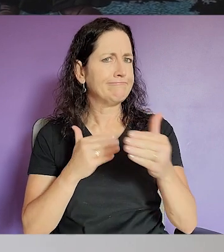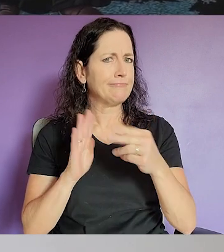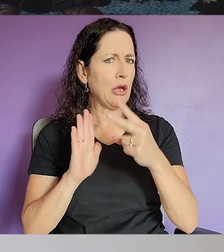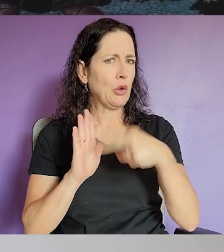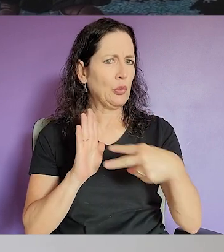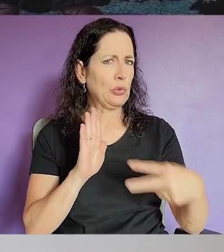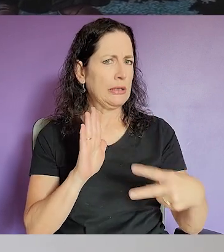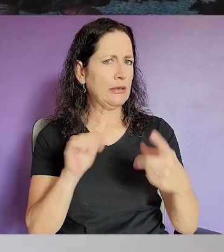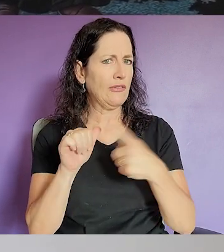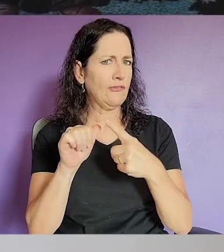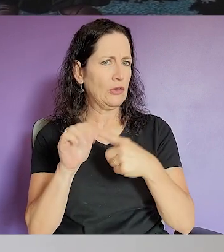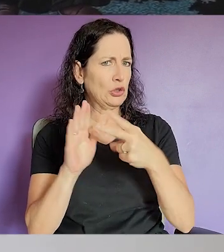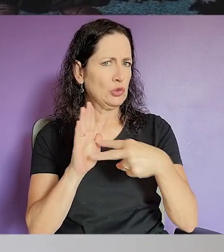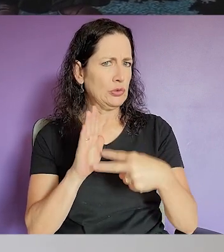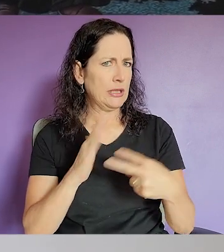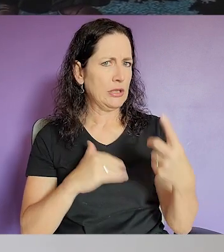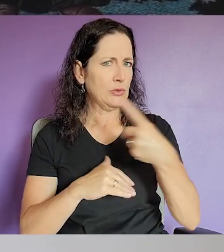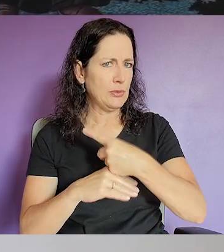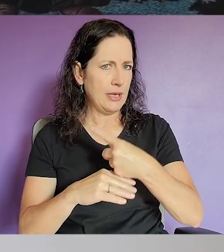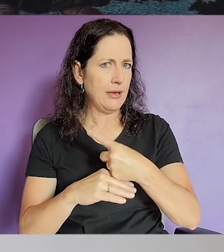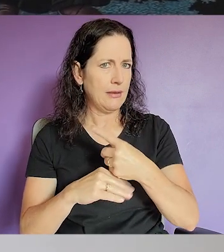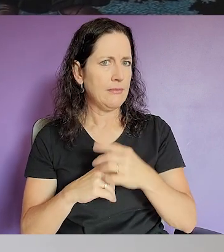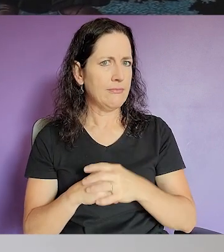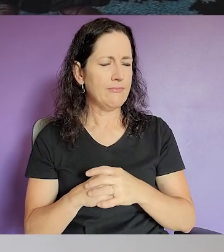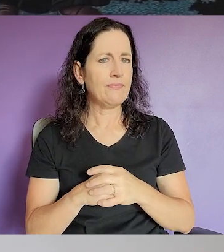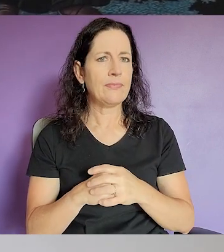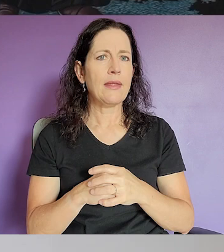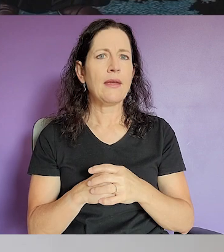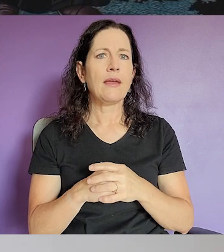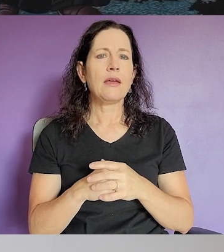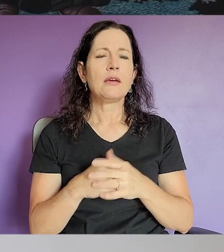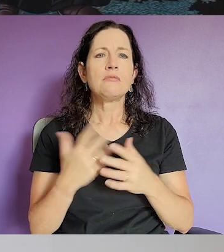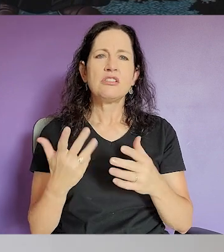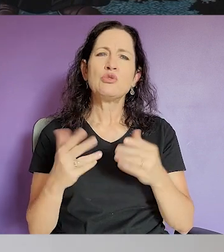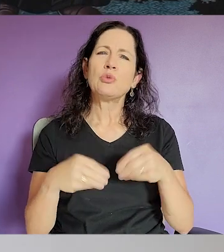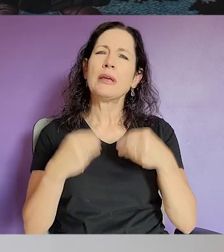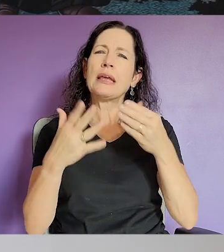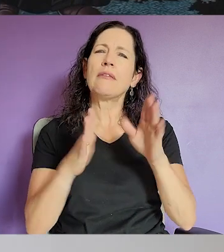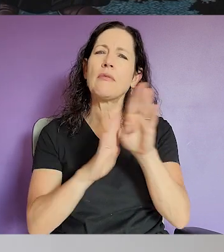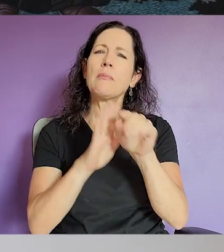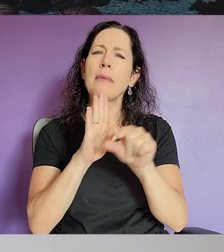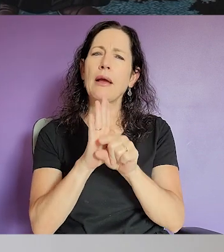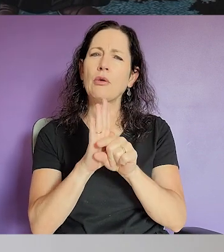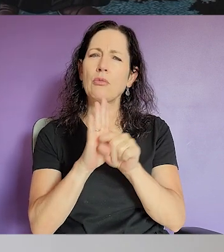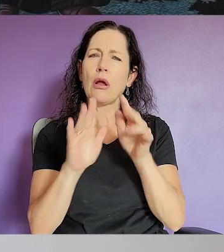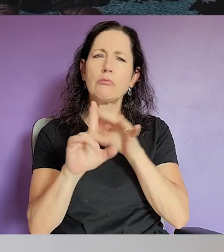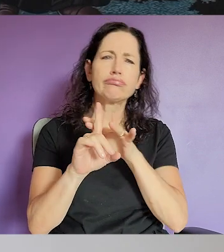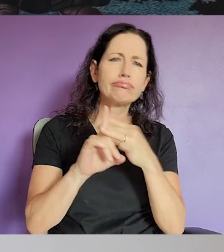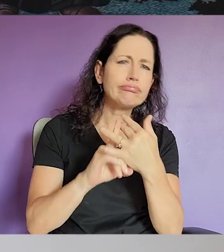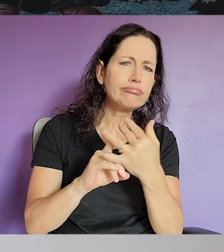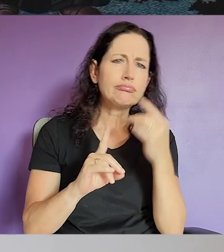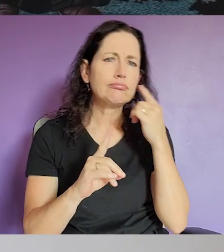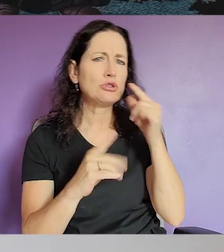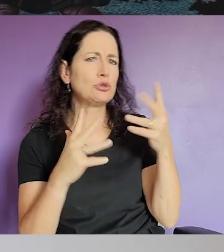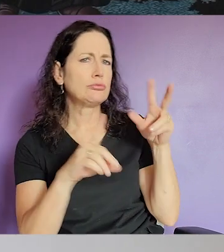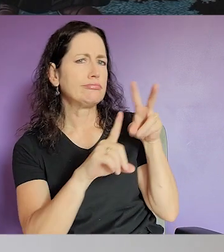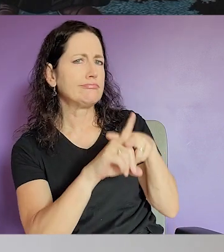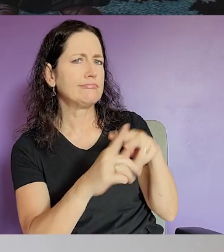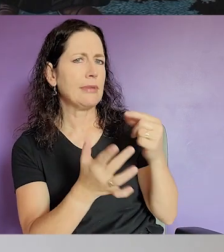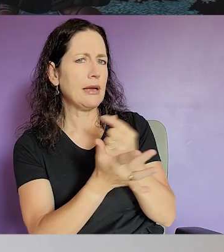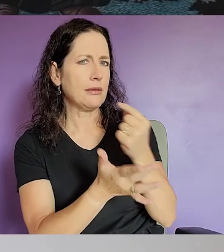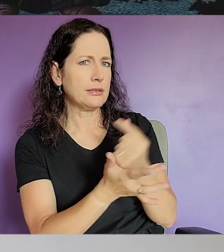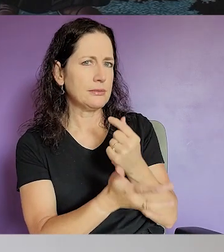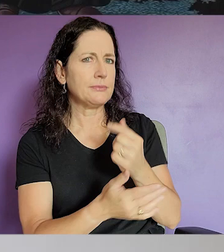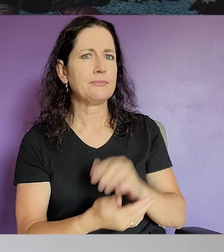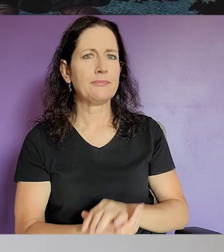the first reading of today's liturgy for a context for the gospel.